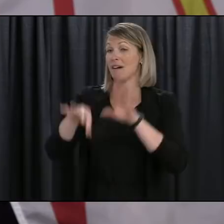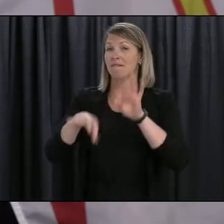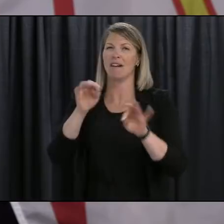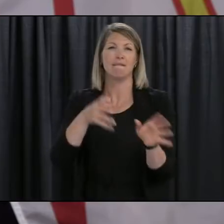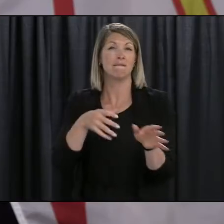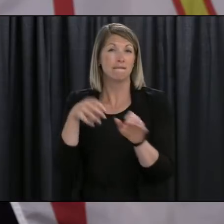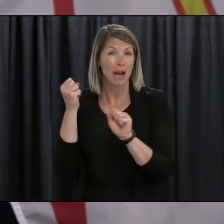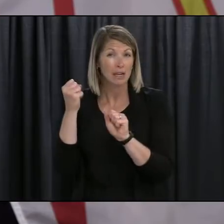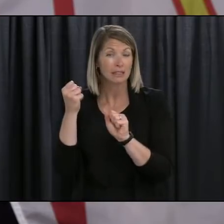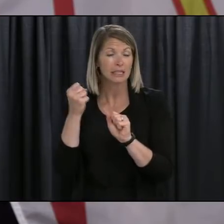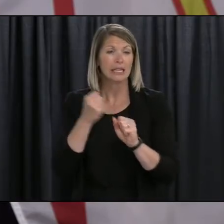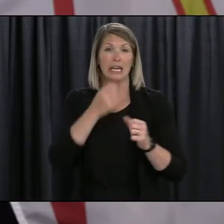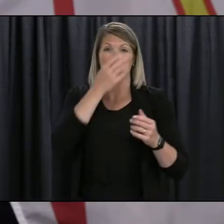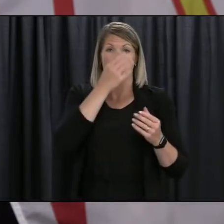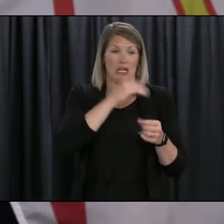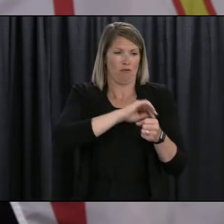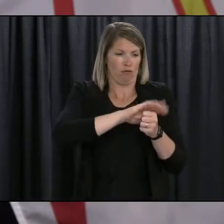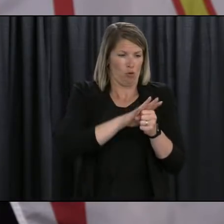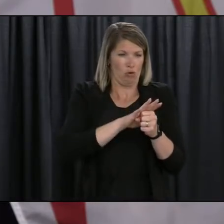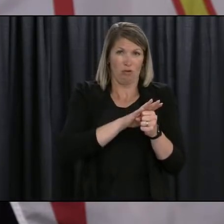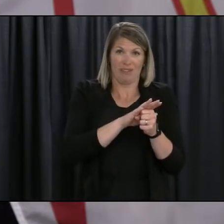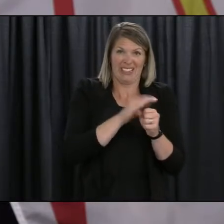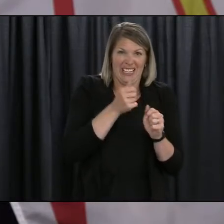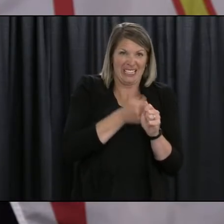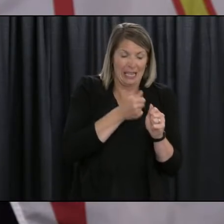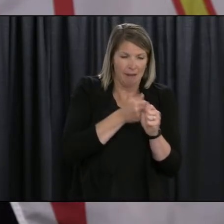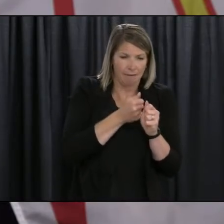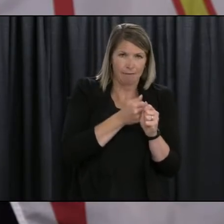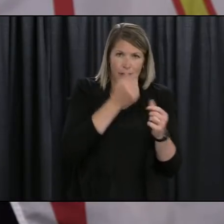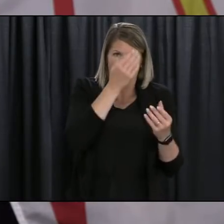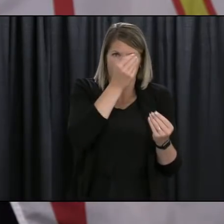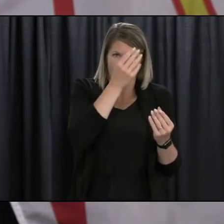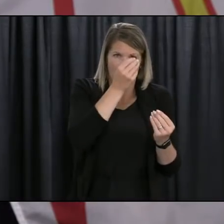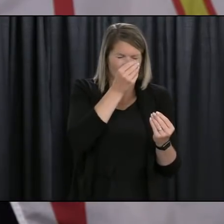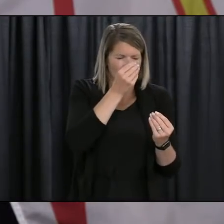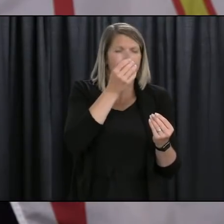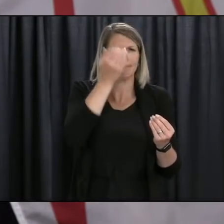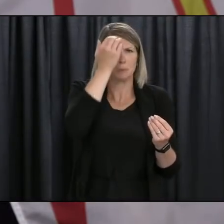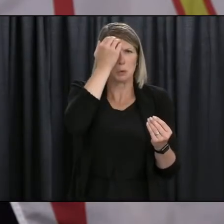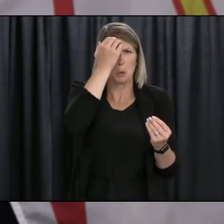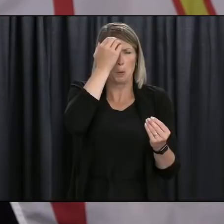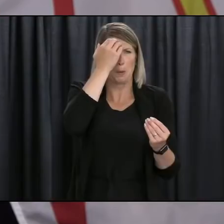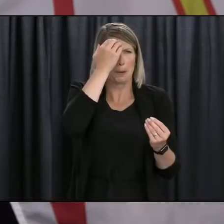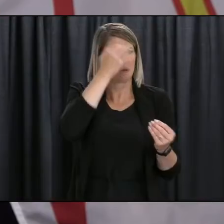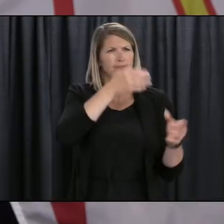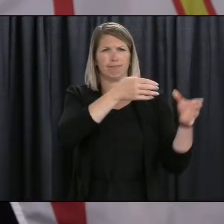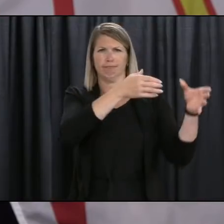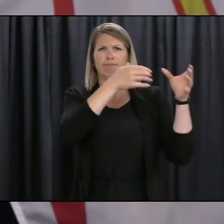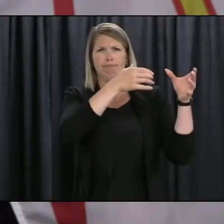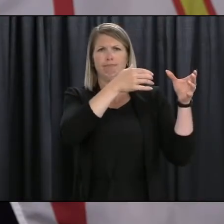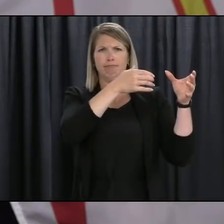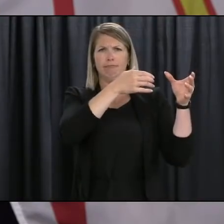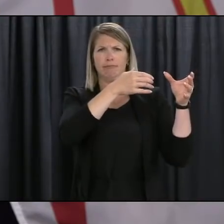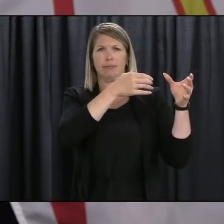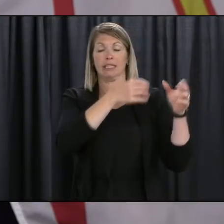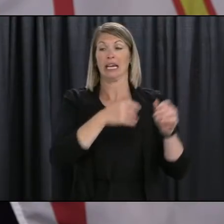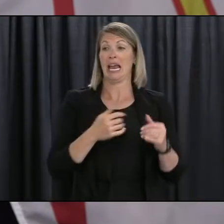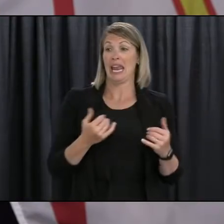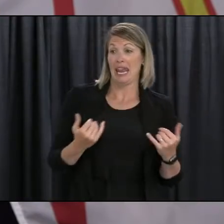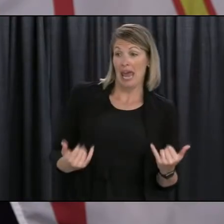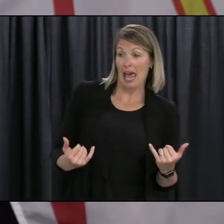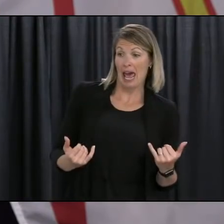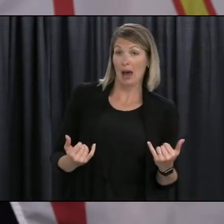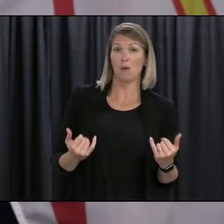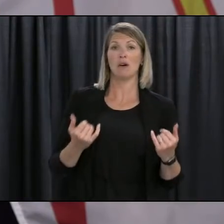this virus over the last 4 to 5 months. We're in a different place than we were in March. And I think